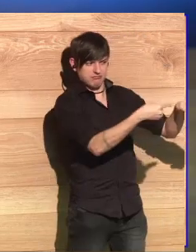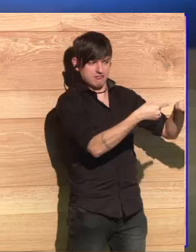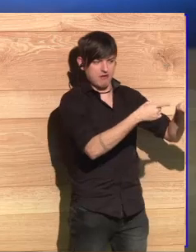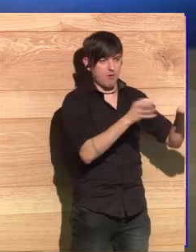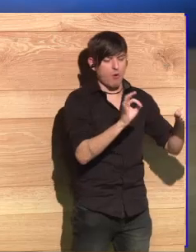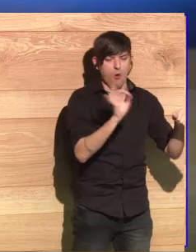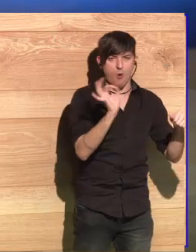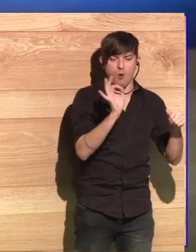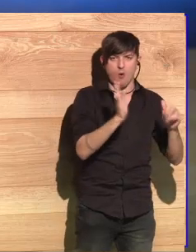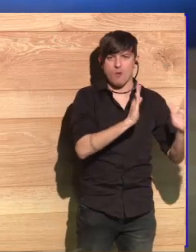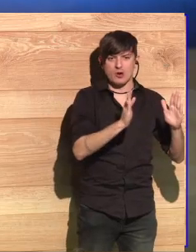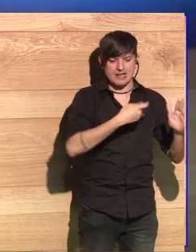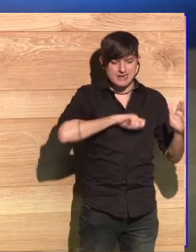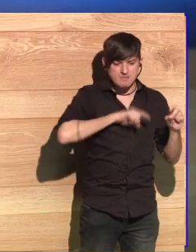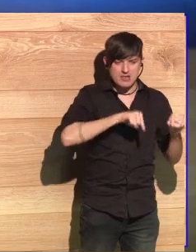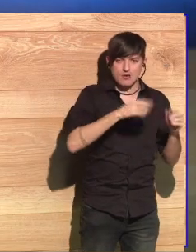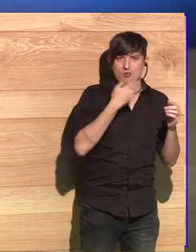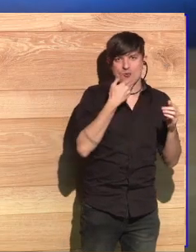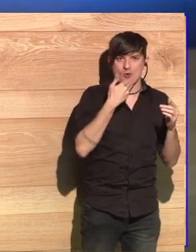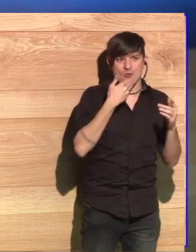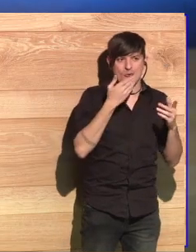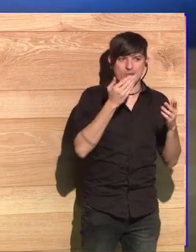and it was ever glorified in Spain?